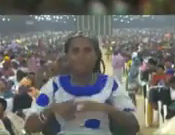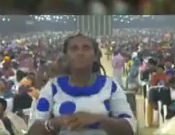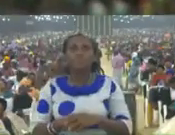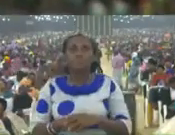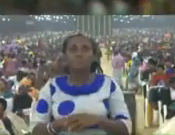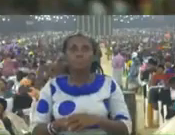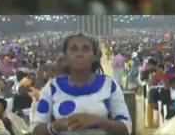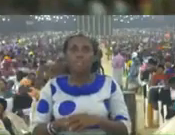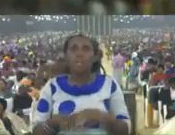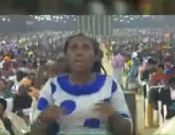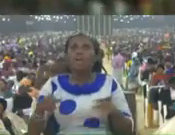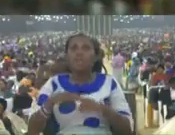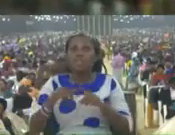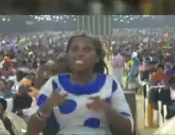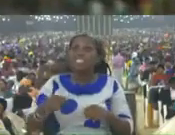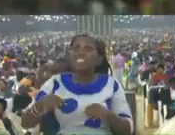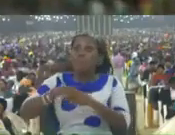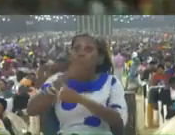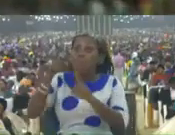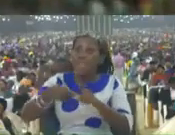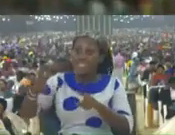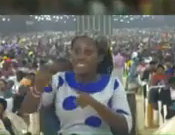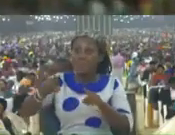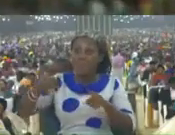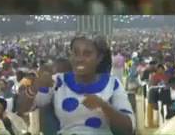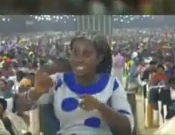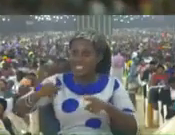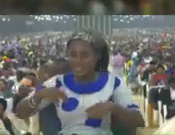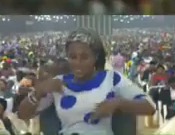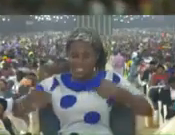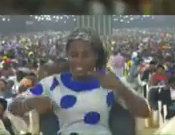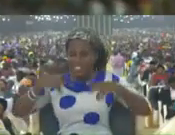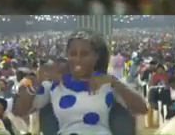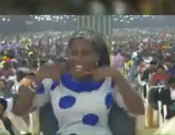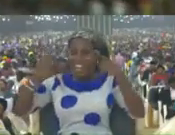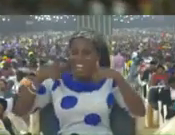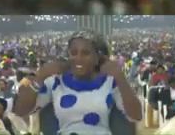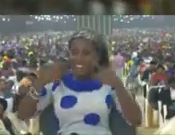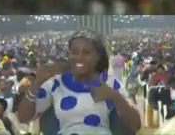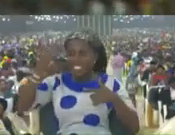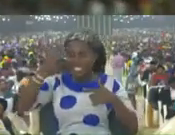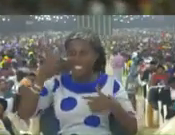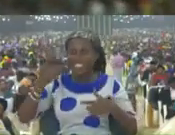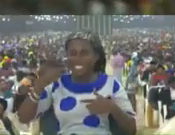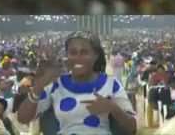But even while they were still laughing, thinking they got him,